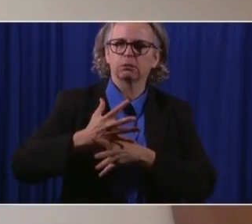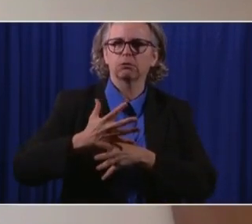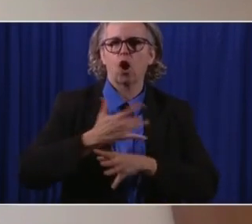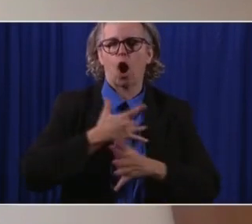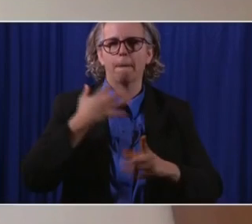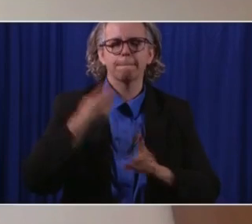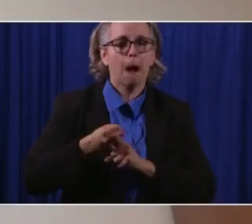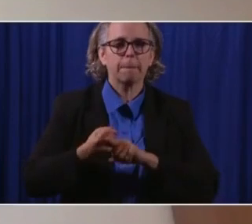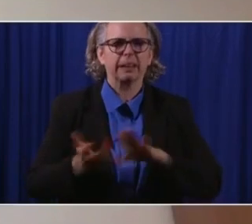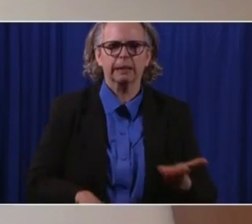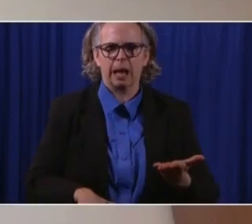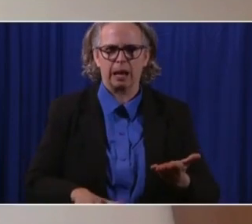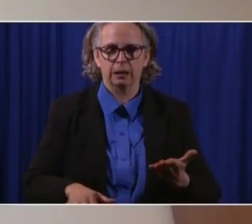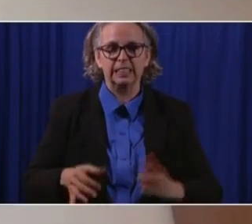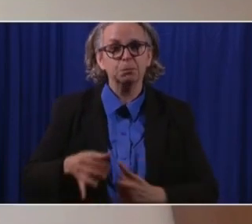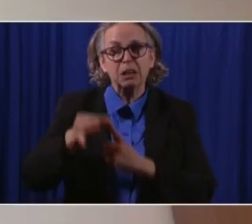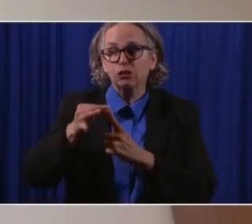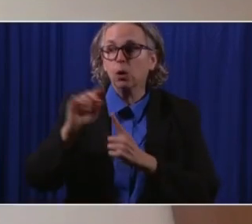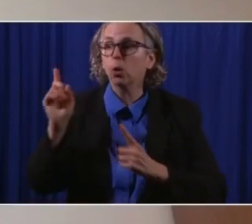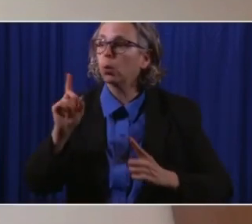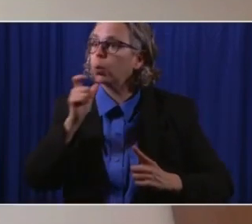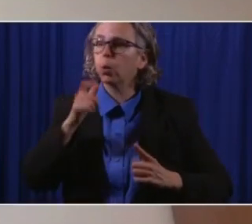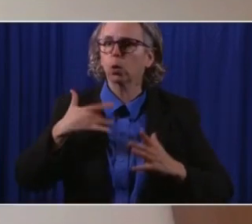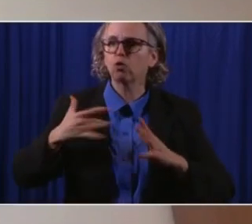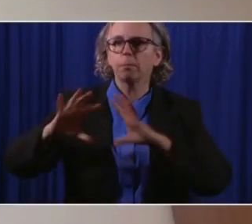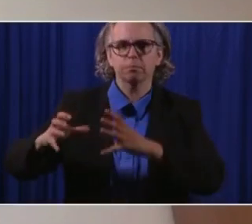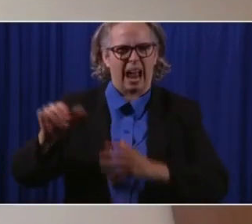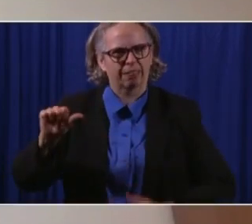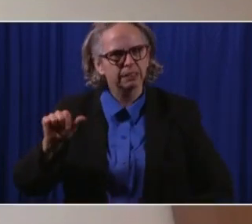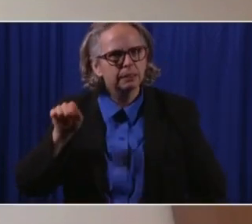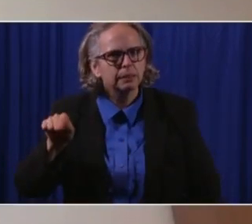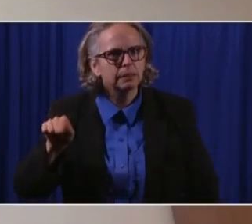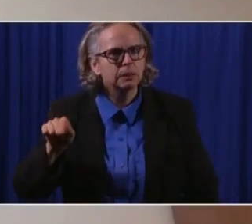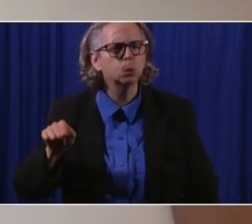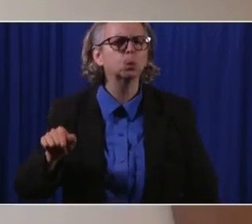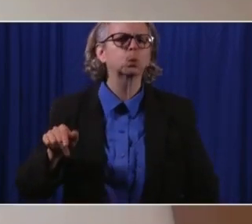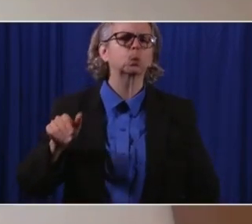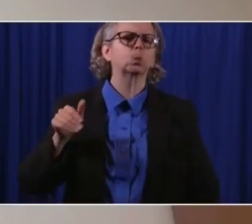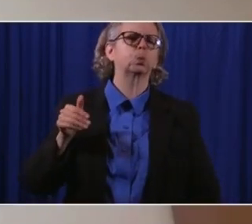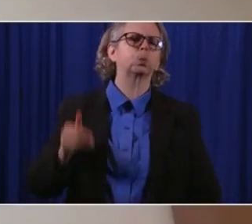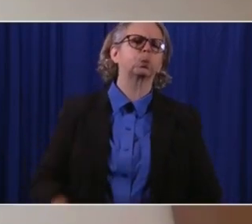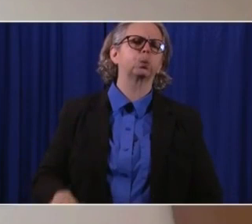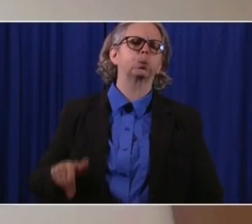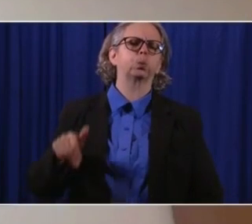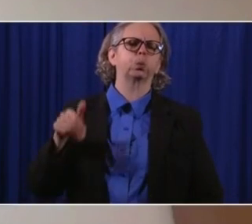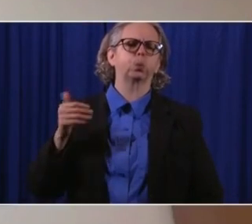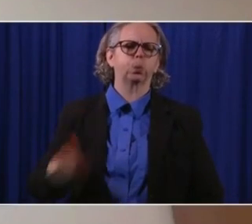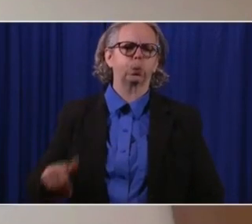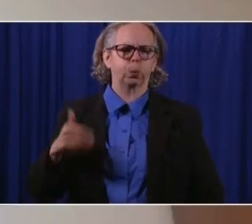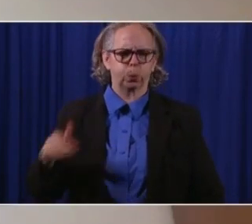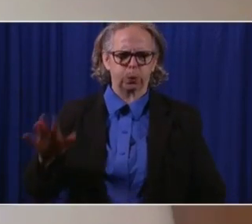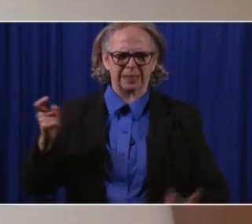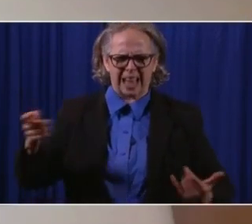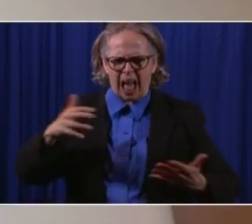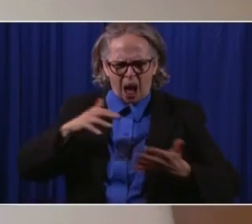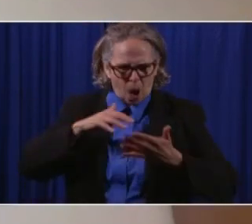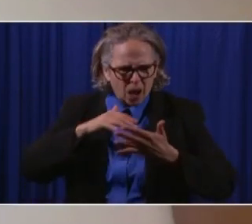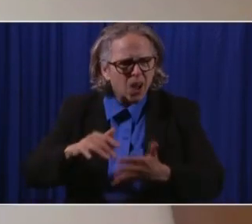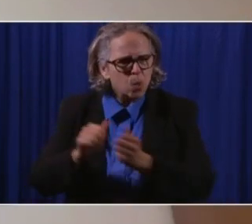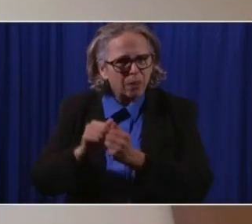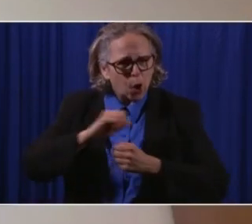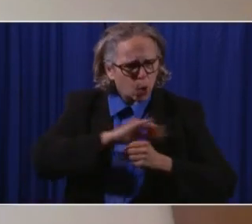And one of the things that we continue to study and look at with COVID-19 is its predilection